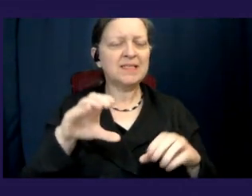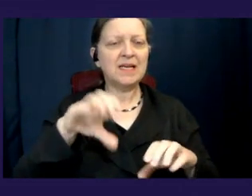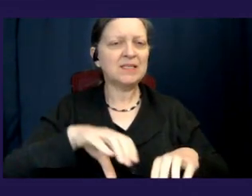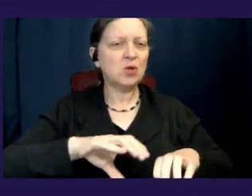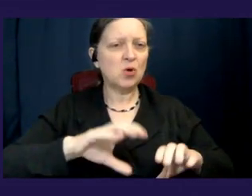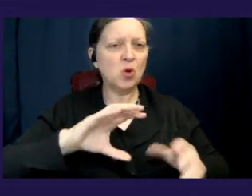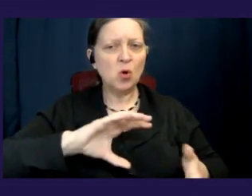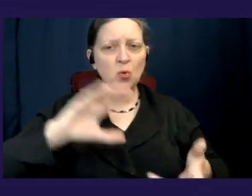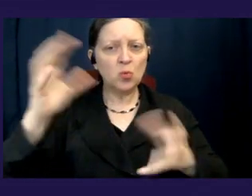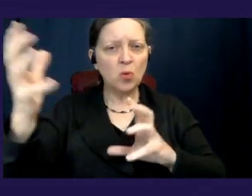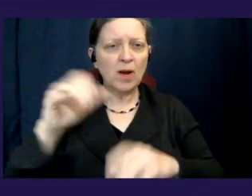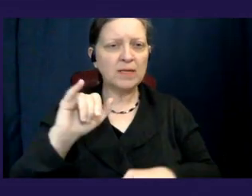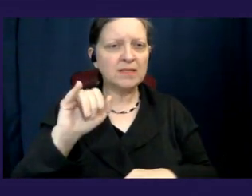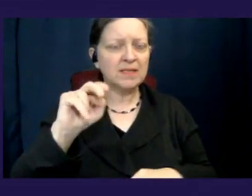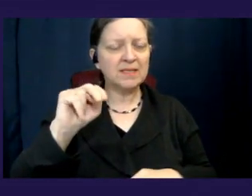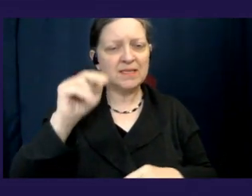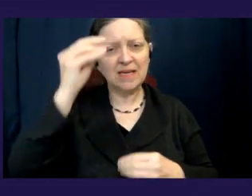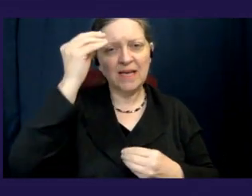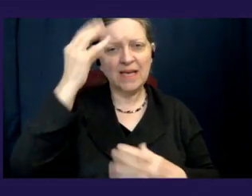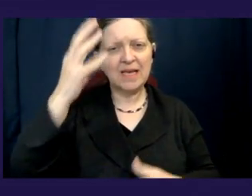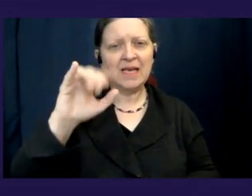act on infodemic